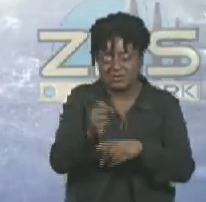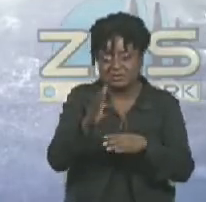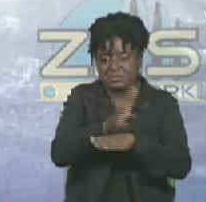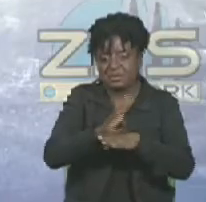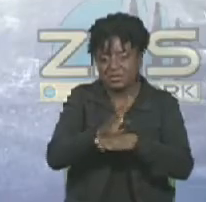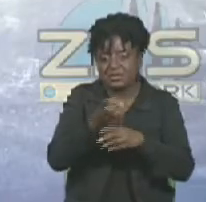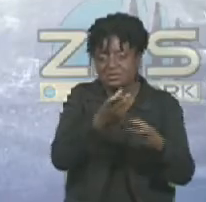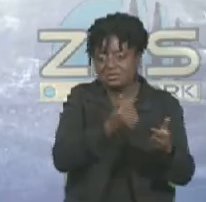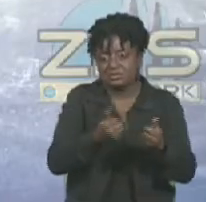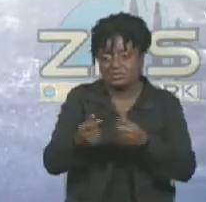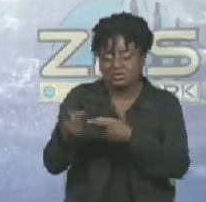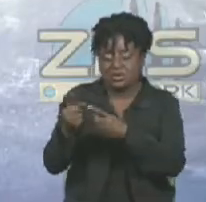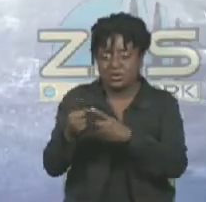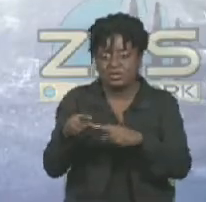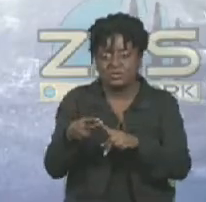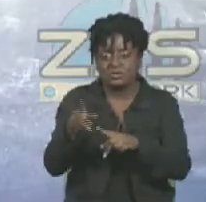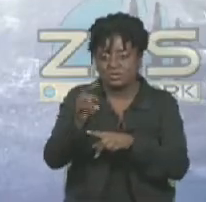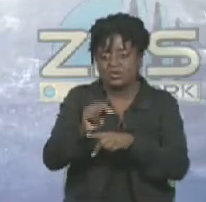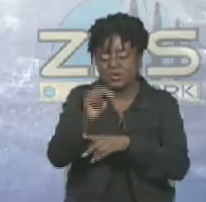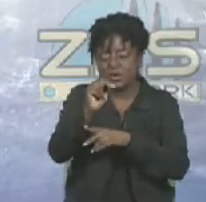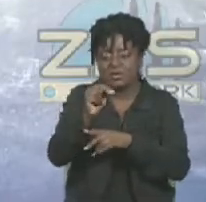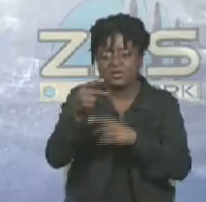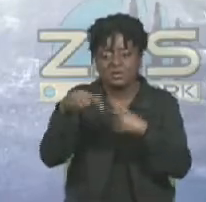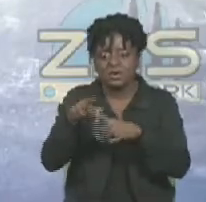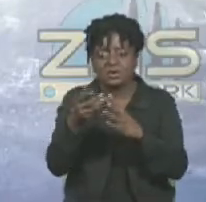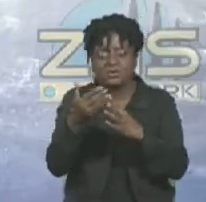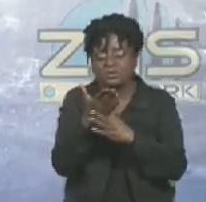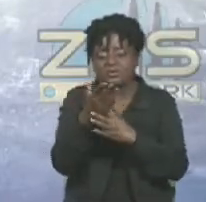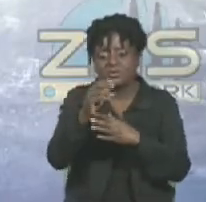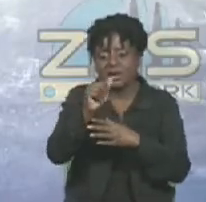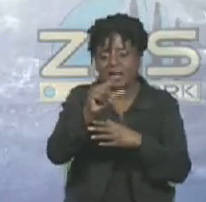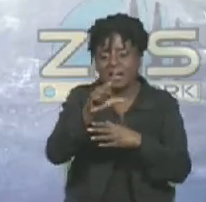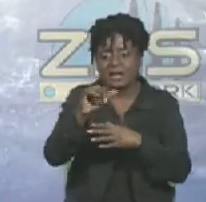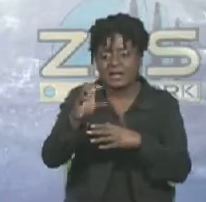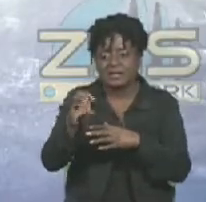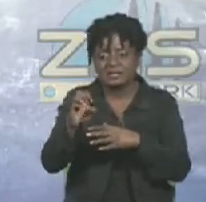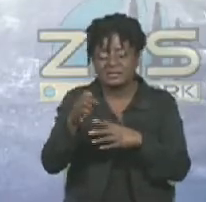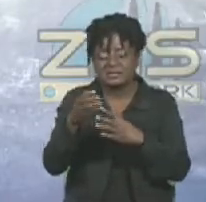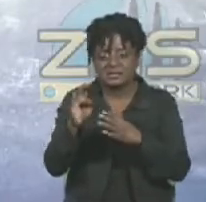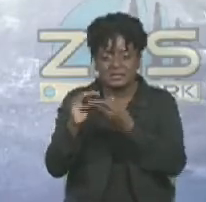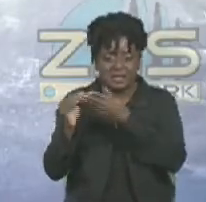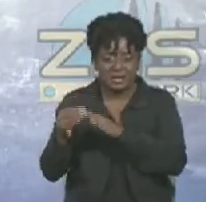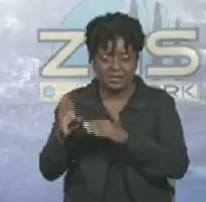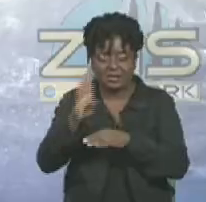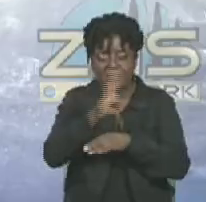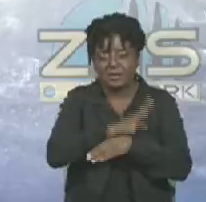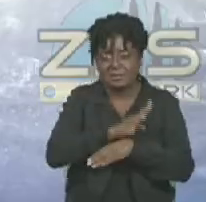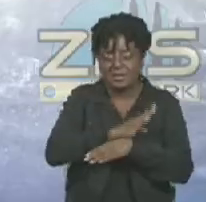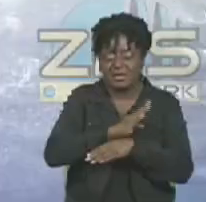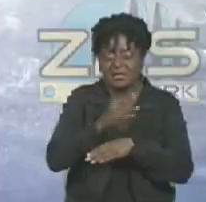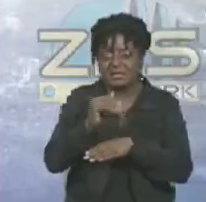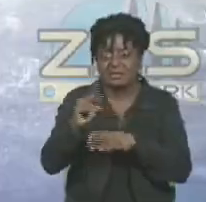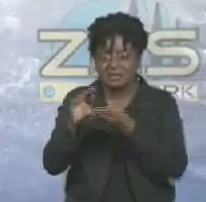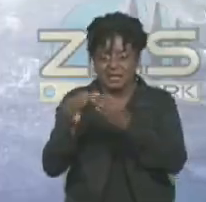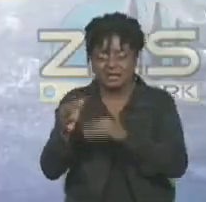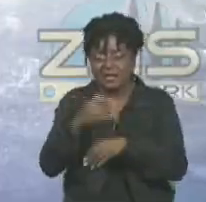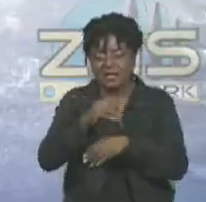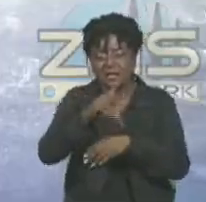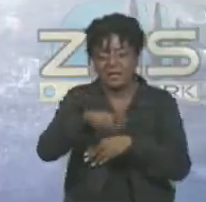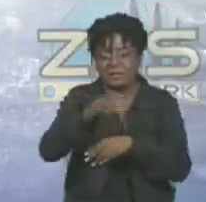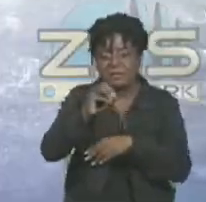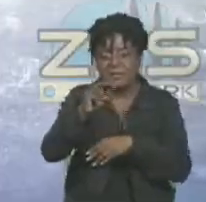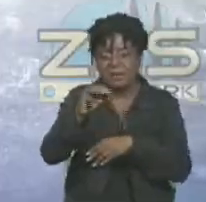will venture through Alistown, Baileytown and Poggy Bay to view any hurricane damage from Hurricane Irma. A group of